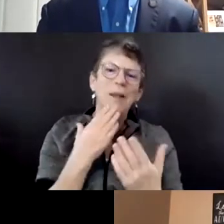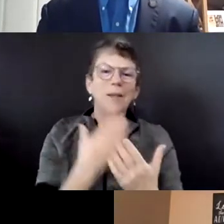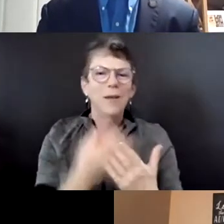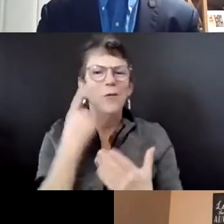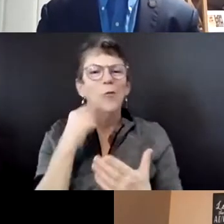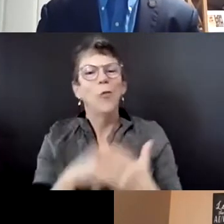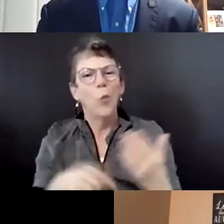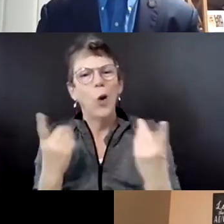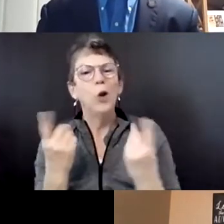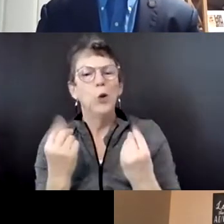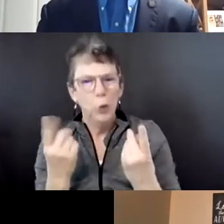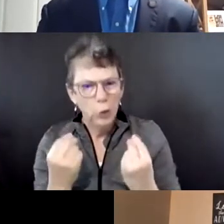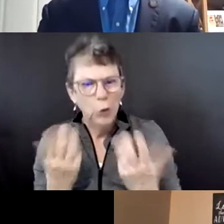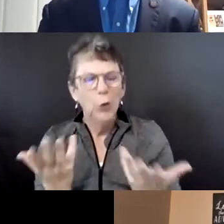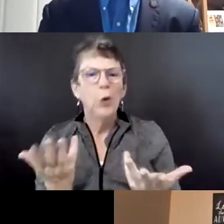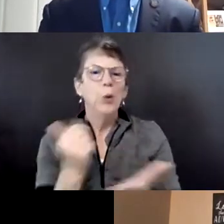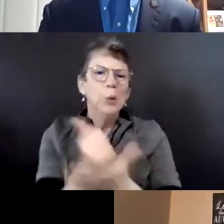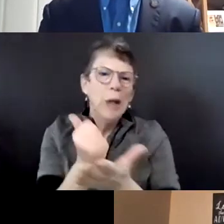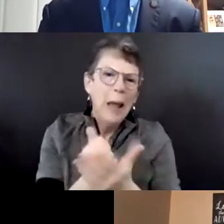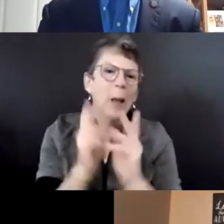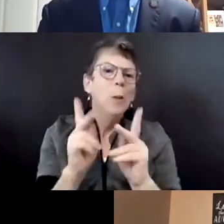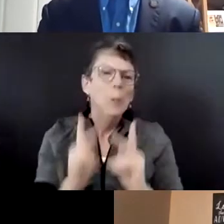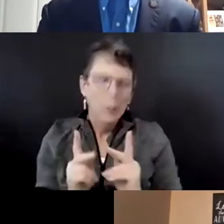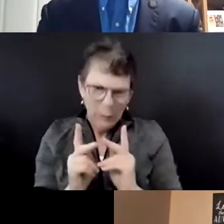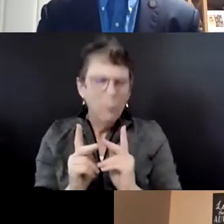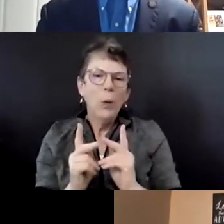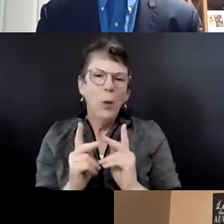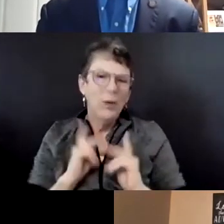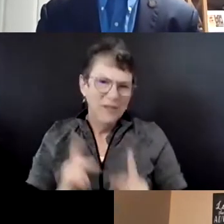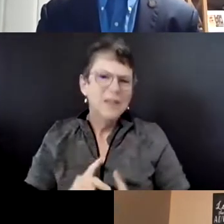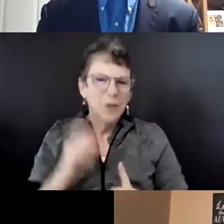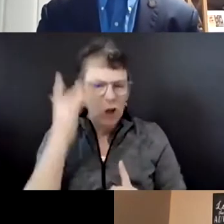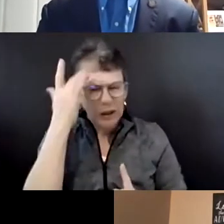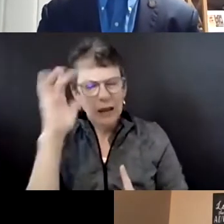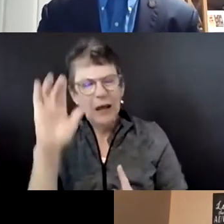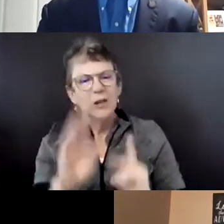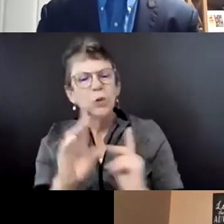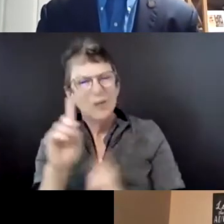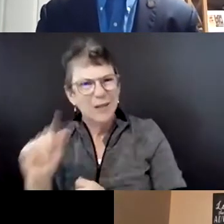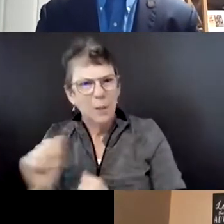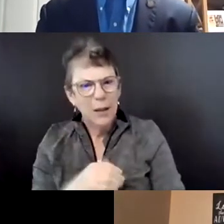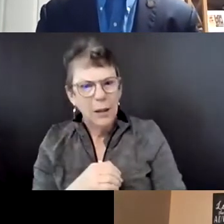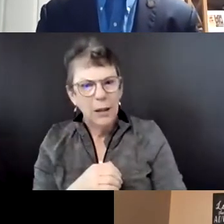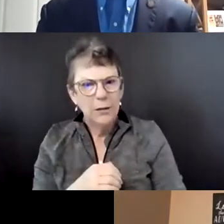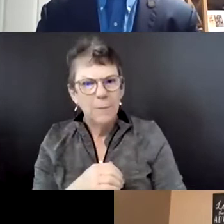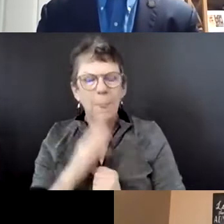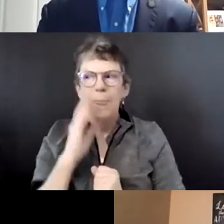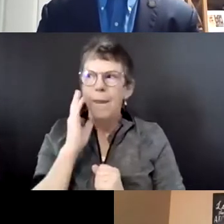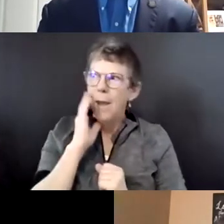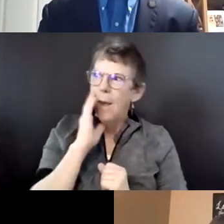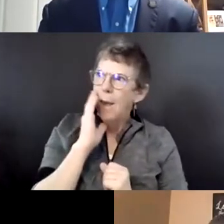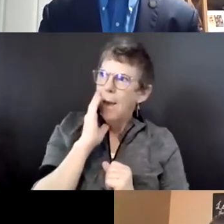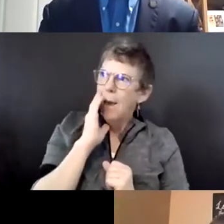support people with intellectual and developmental disabilities. I appreciated the conversation this afternoon and focus